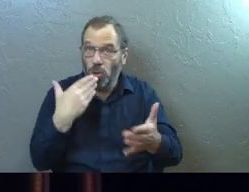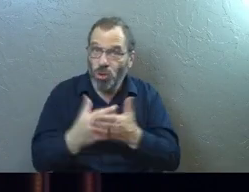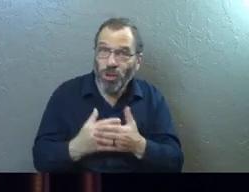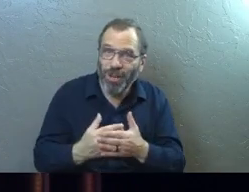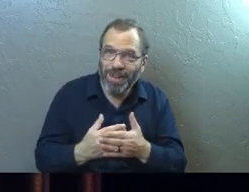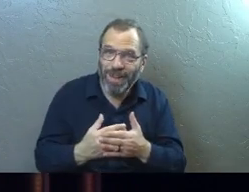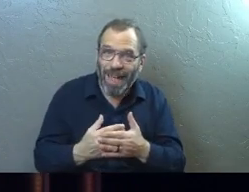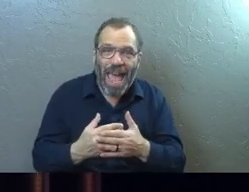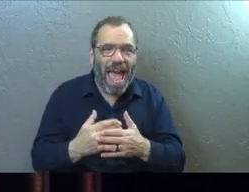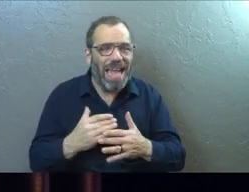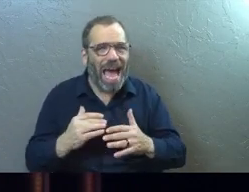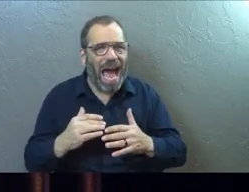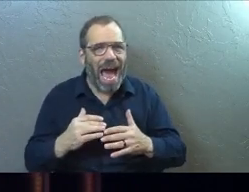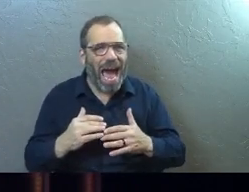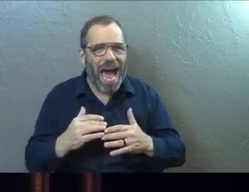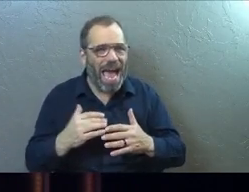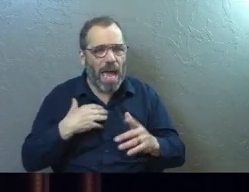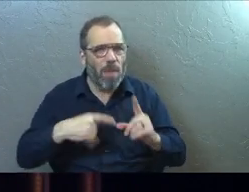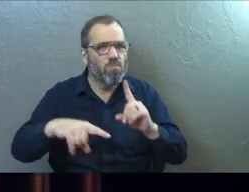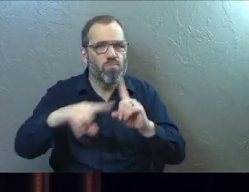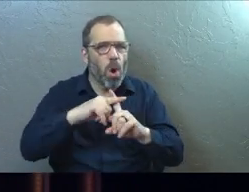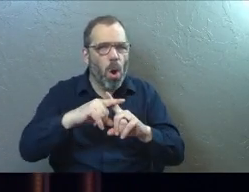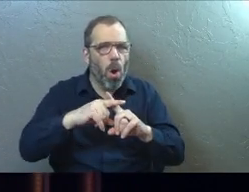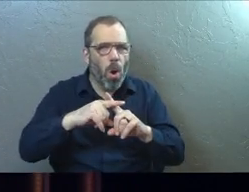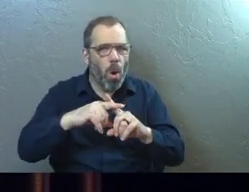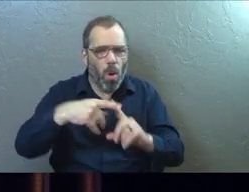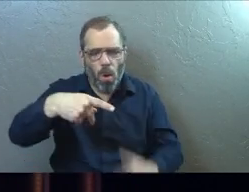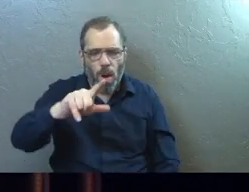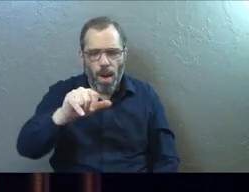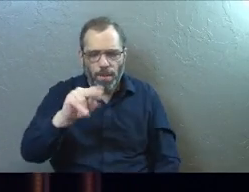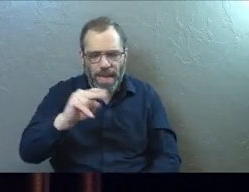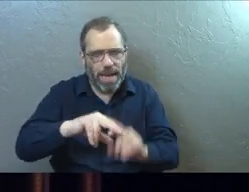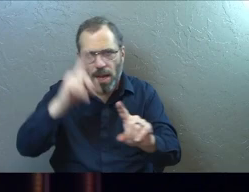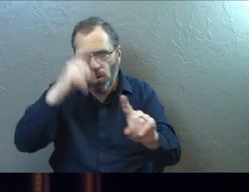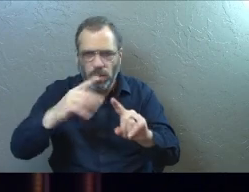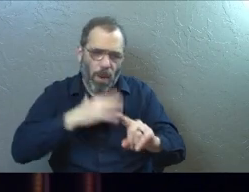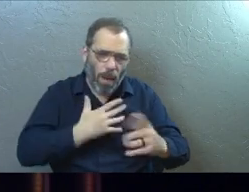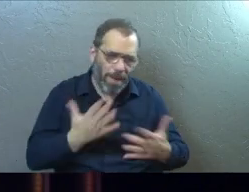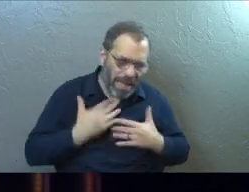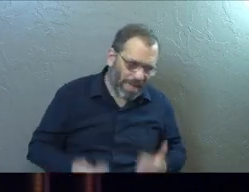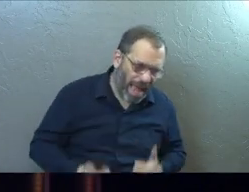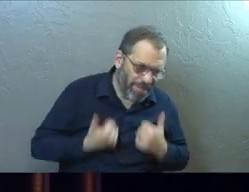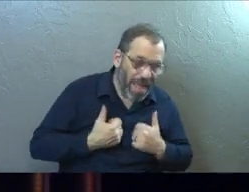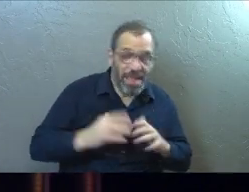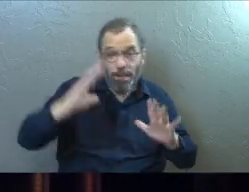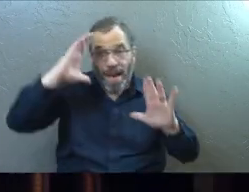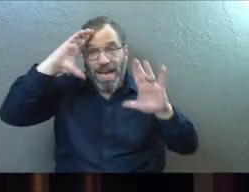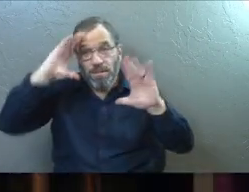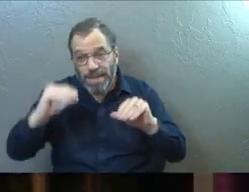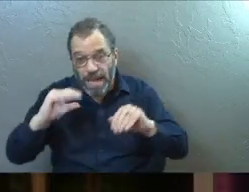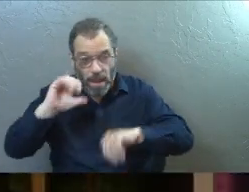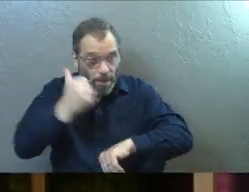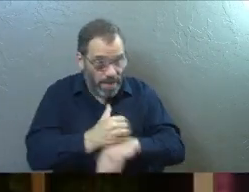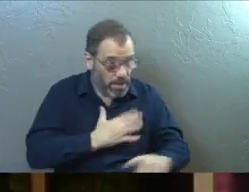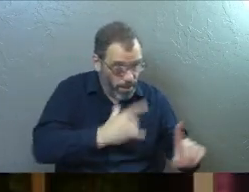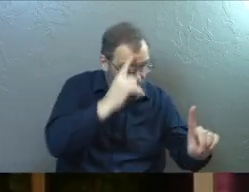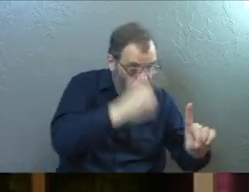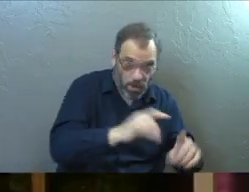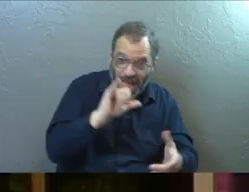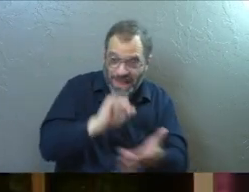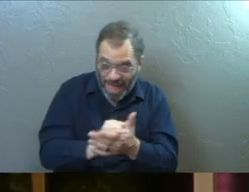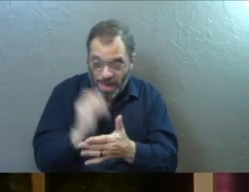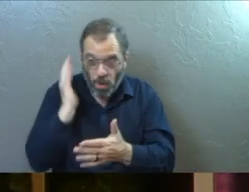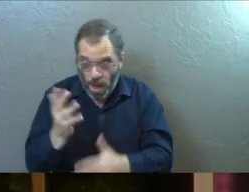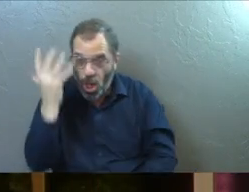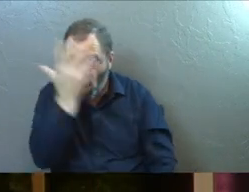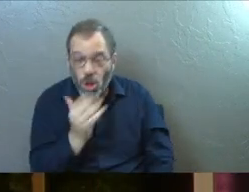good. And I am pro plan and goal. I'm not saying that. But we make all this stuff about, this is how I want my life to be. And then my expectation based on those goals is that's how